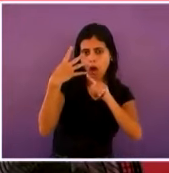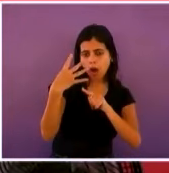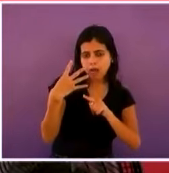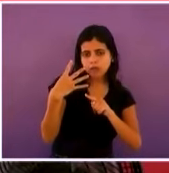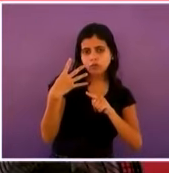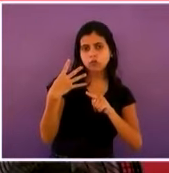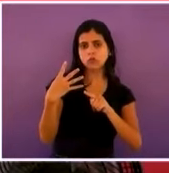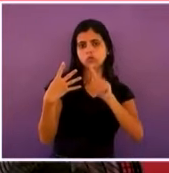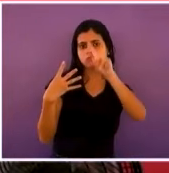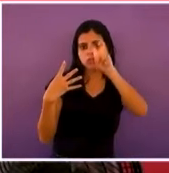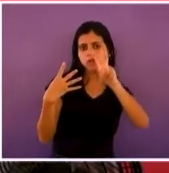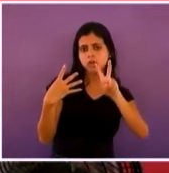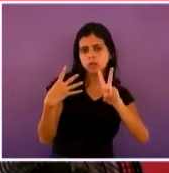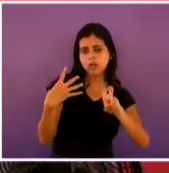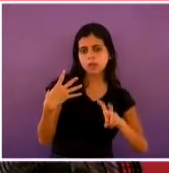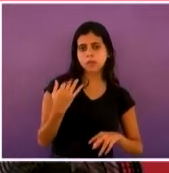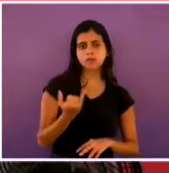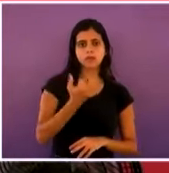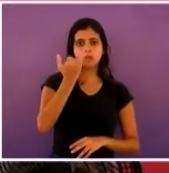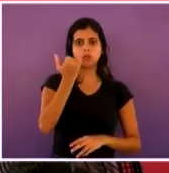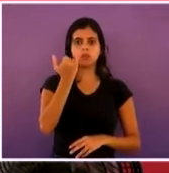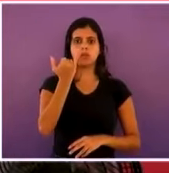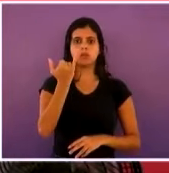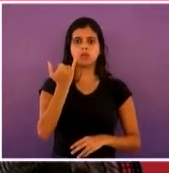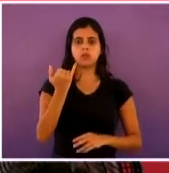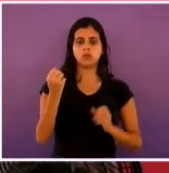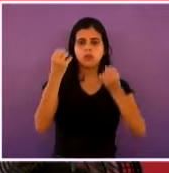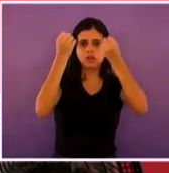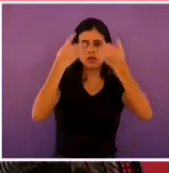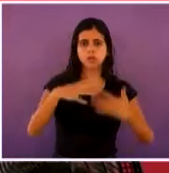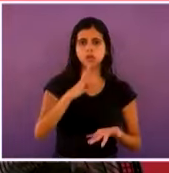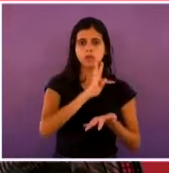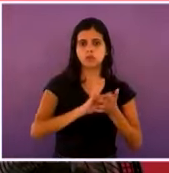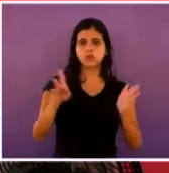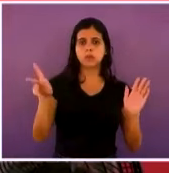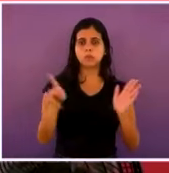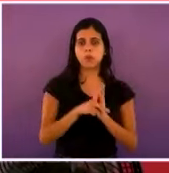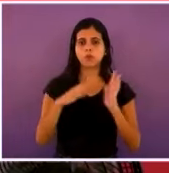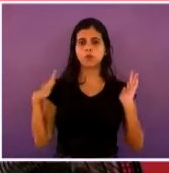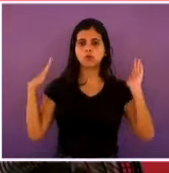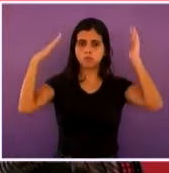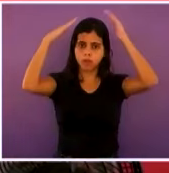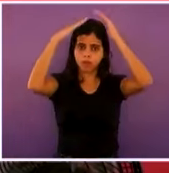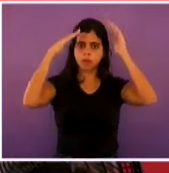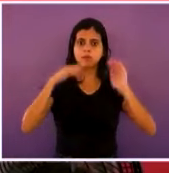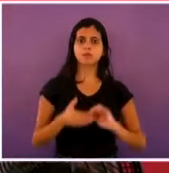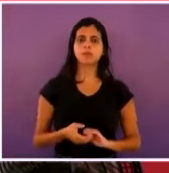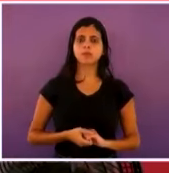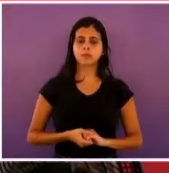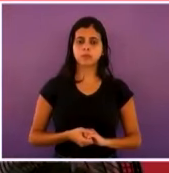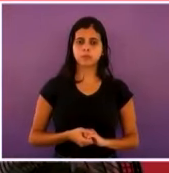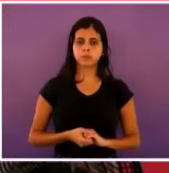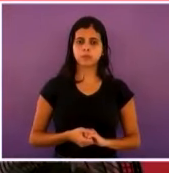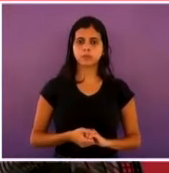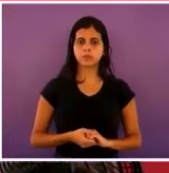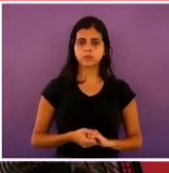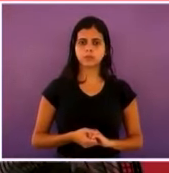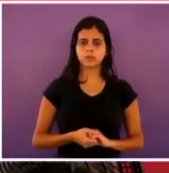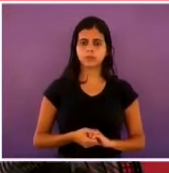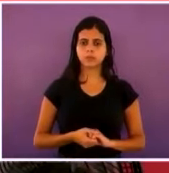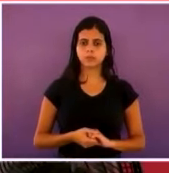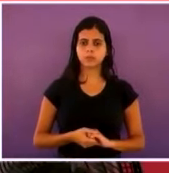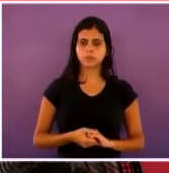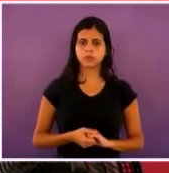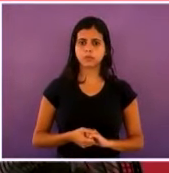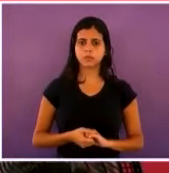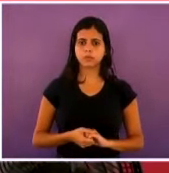que definem a sua teologia. And finally, we'll be looking at some challenges for us evangelicals as